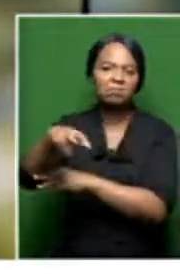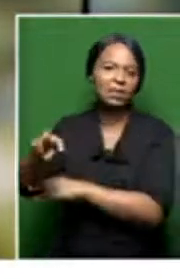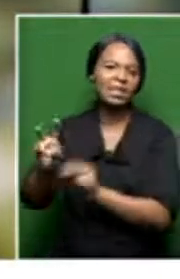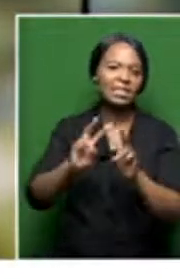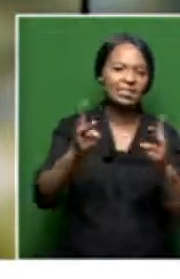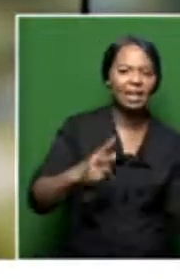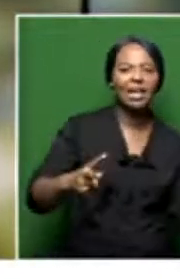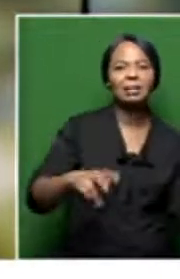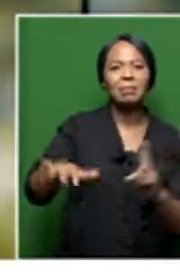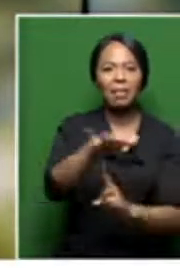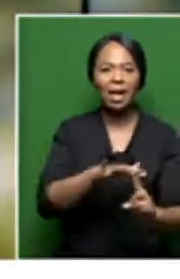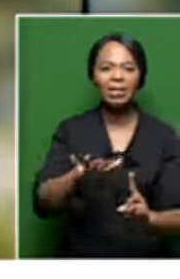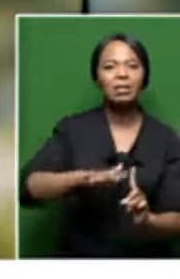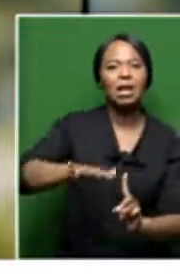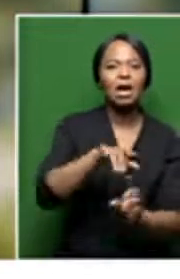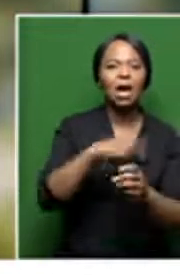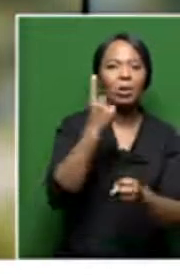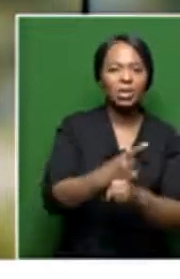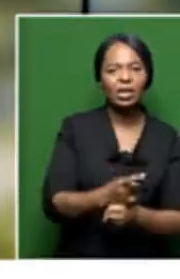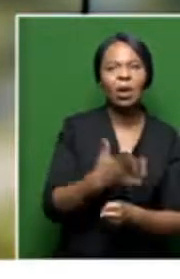love to take it out of Gauteng as well. How's that coming along?